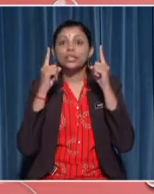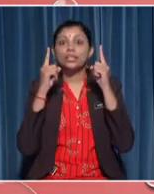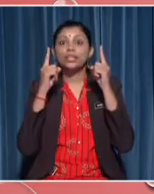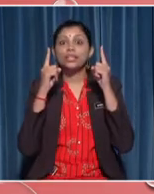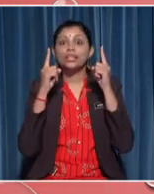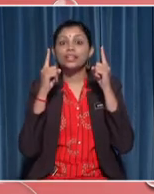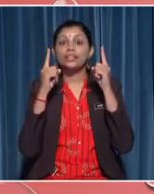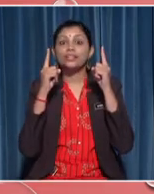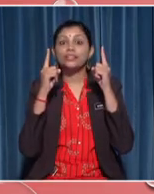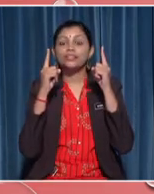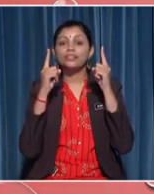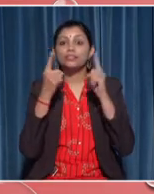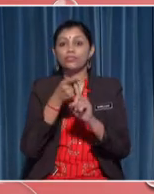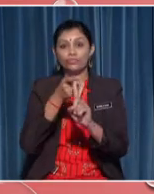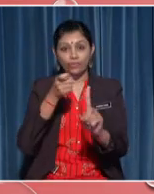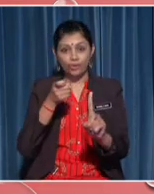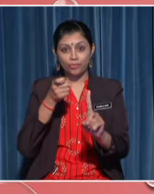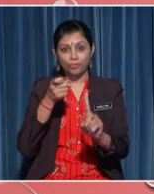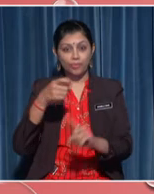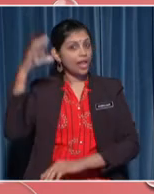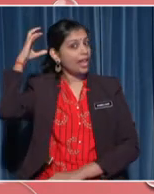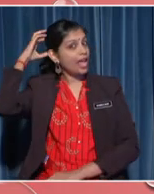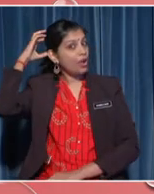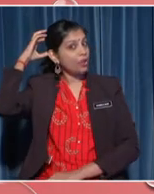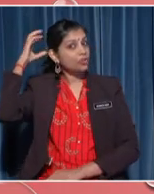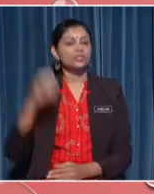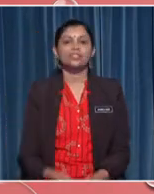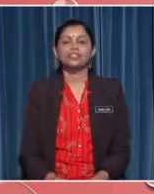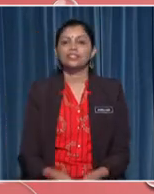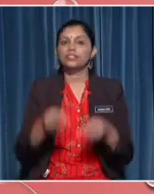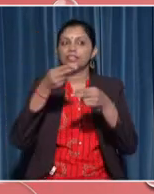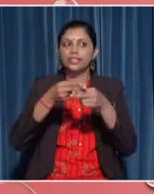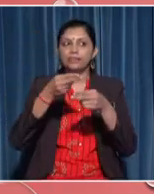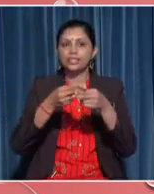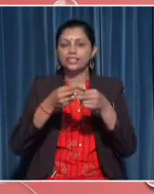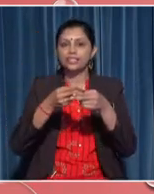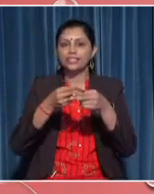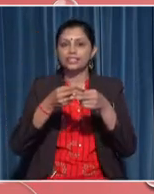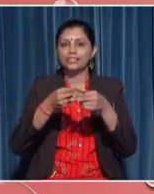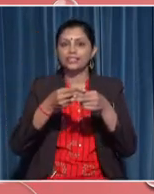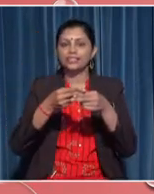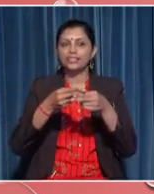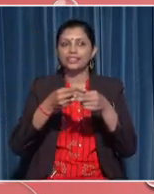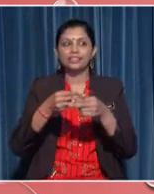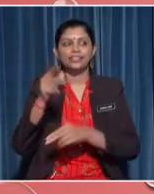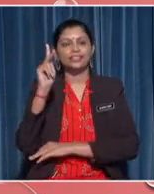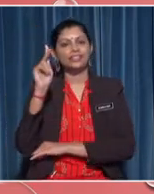Yes, it belongs to Laos and the currency is called